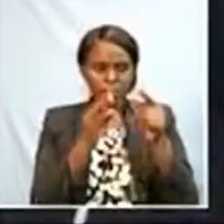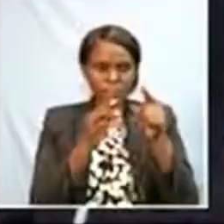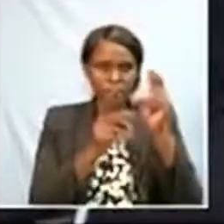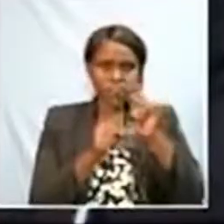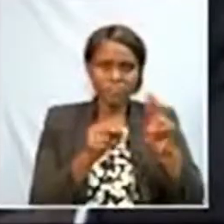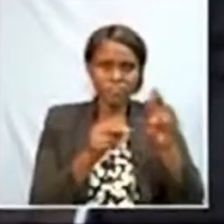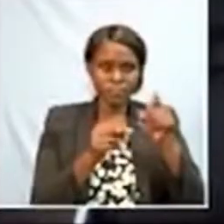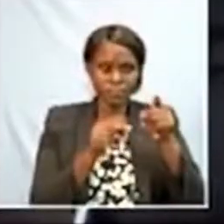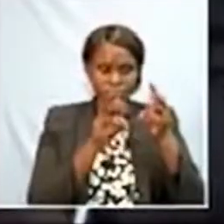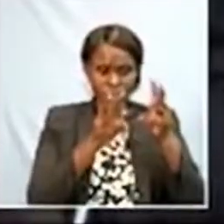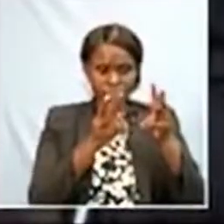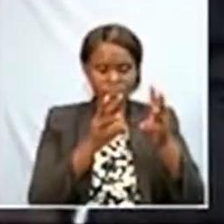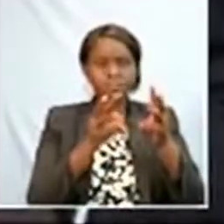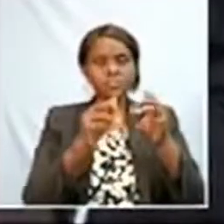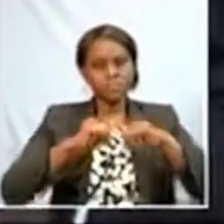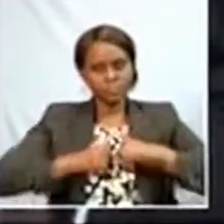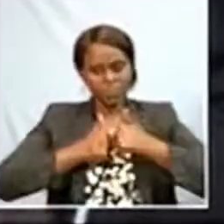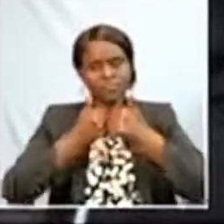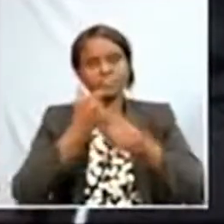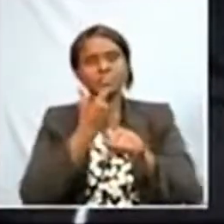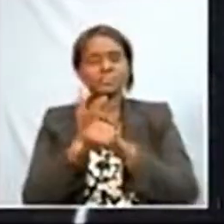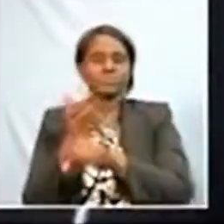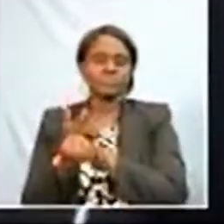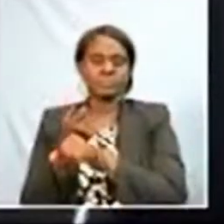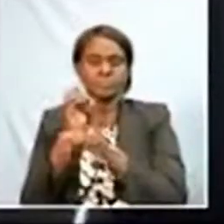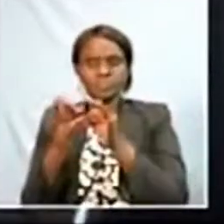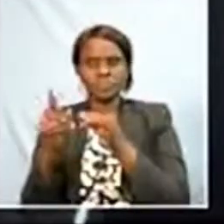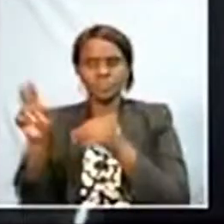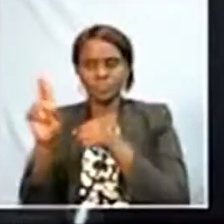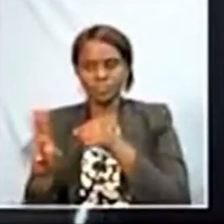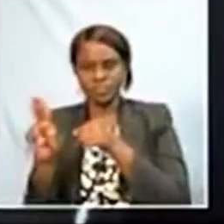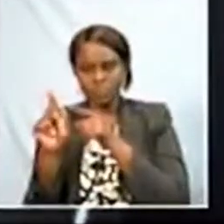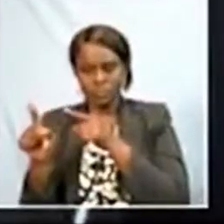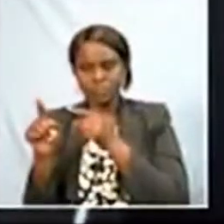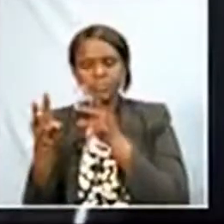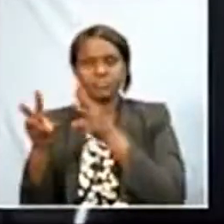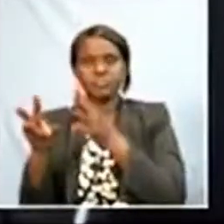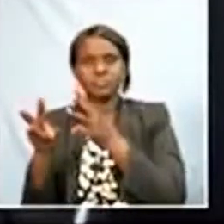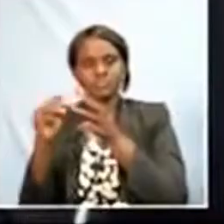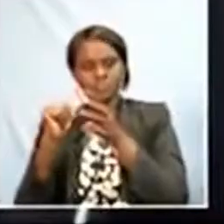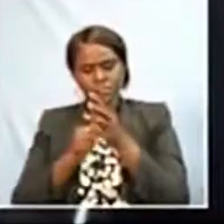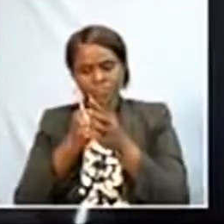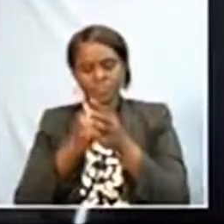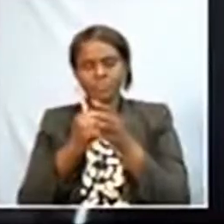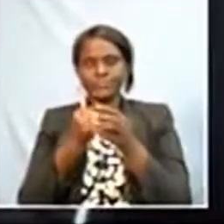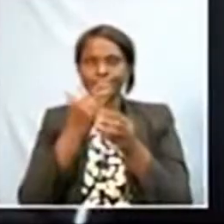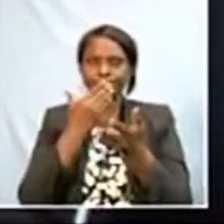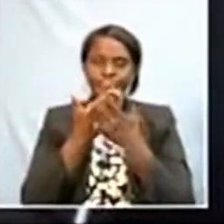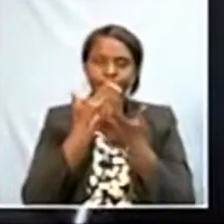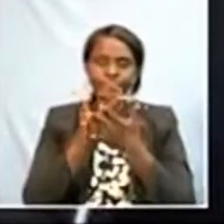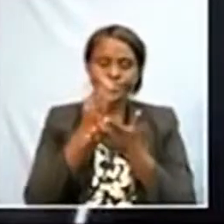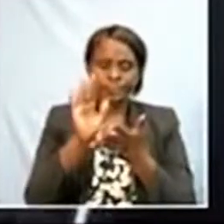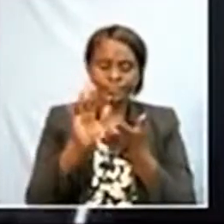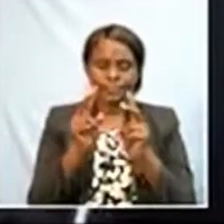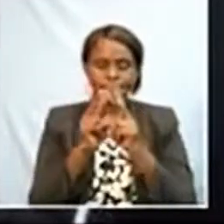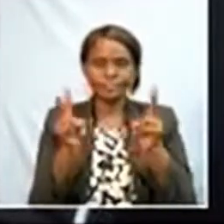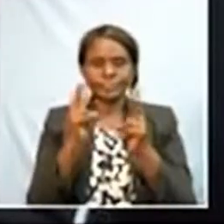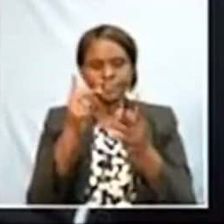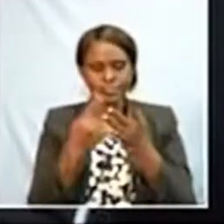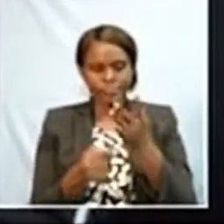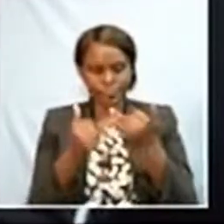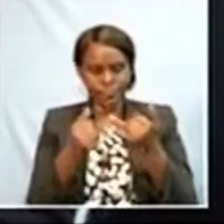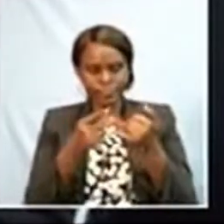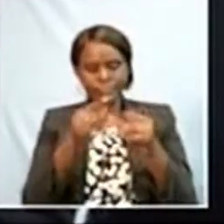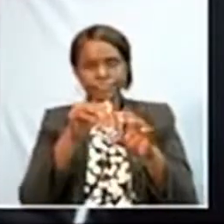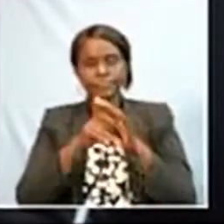criteria, we are adverse. If you use this criteria, we are favorable. So what is